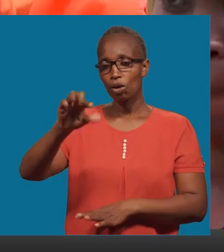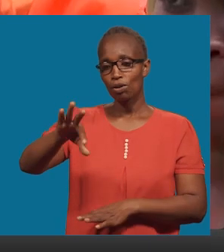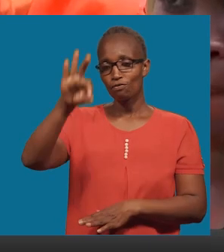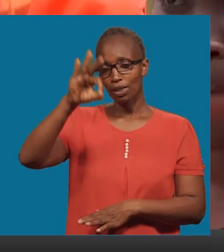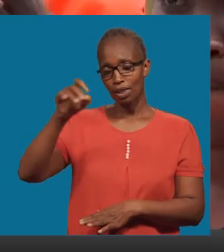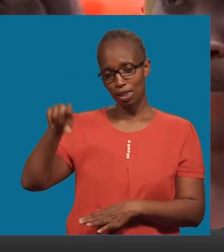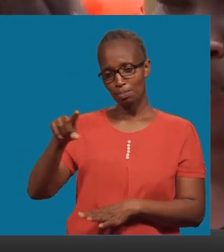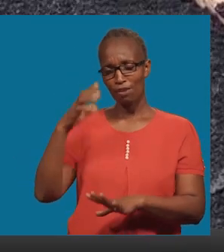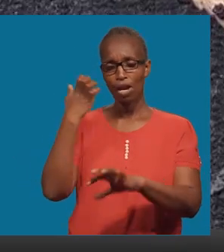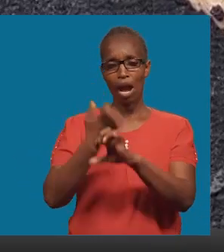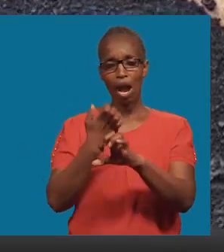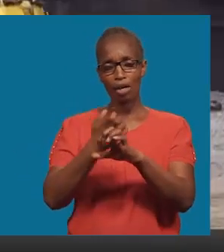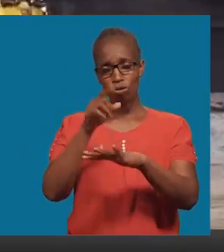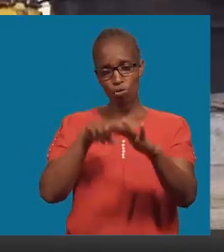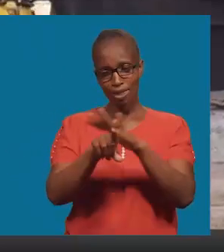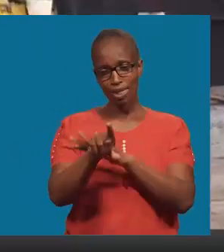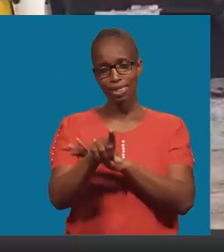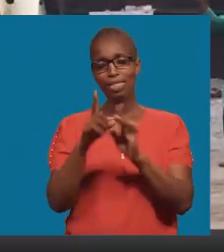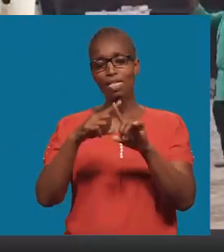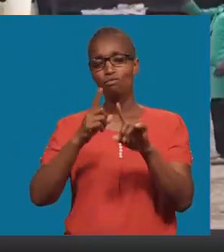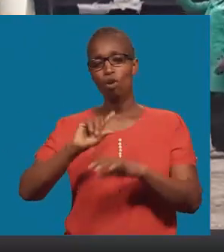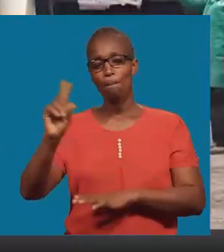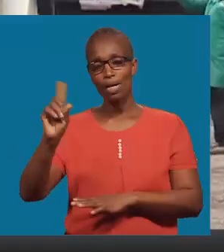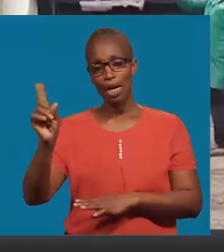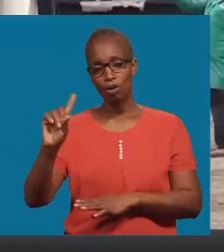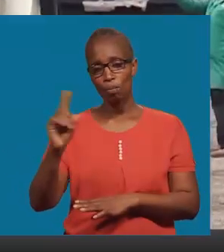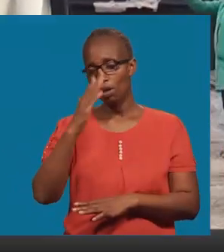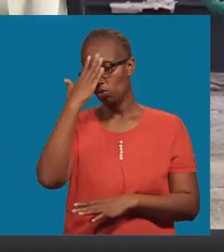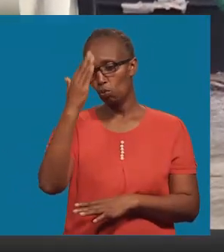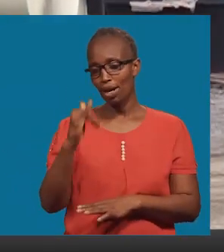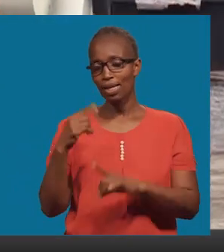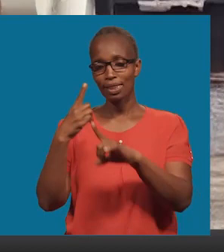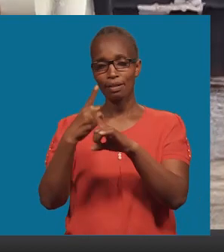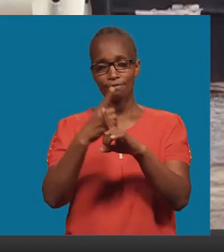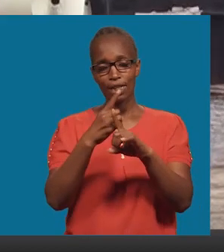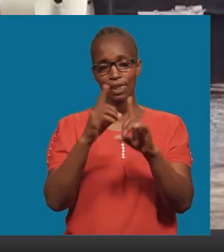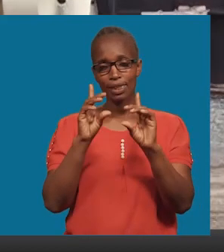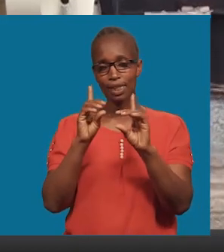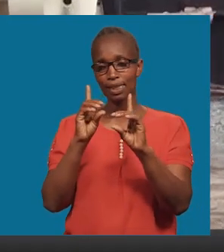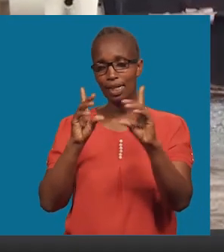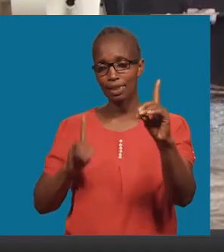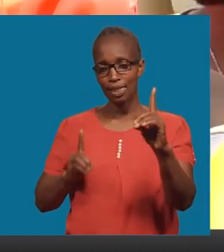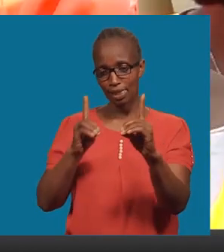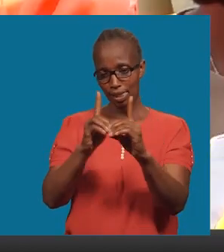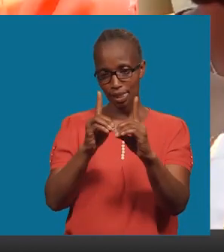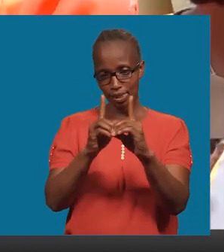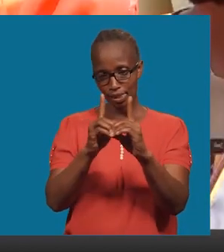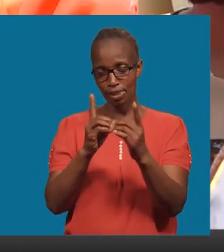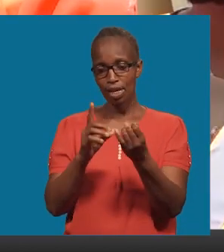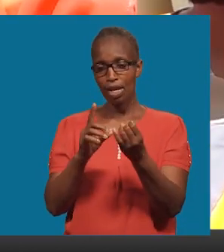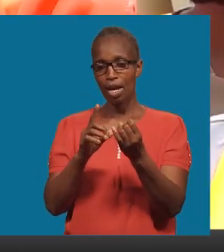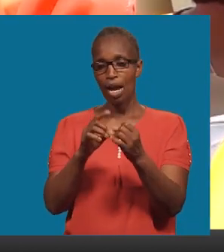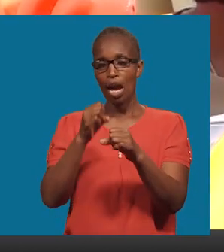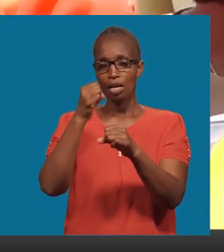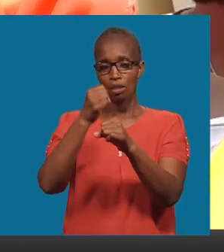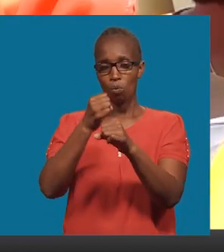access the bitumen from Nairobi because of the distances involved. So you find even the cost of doing